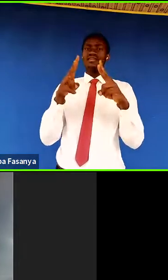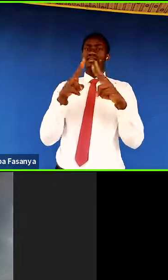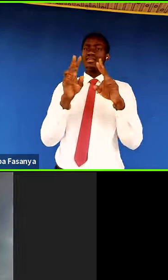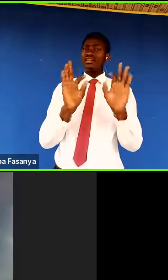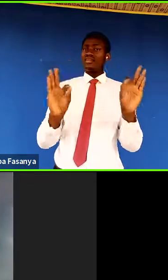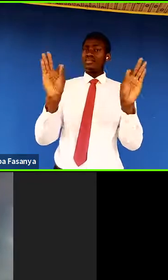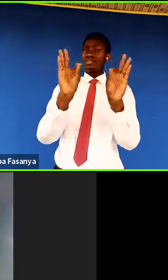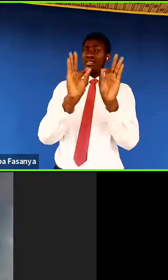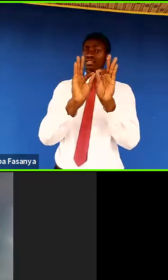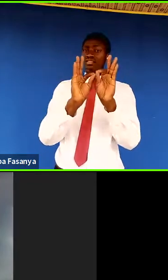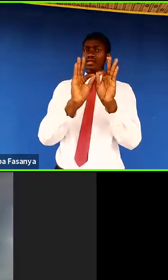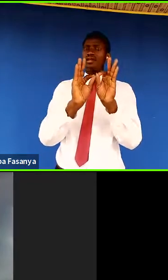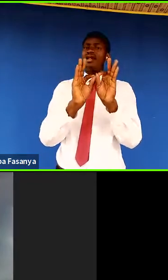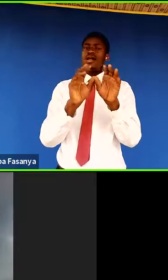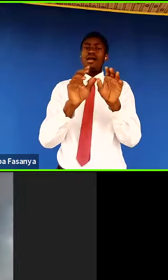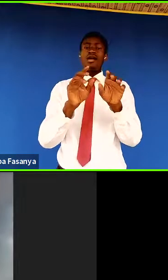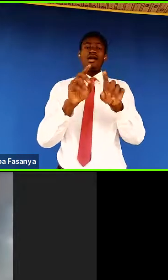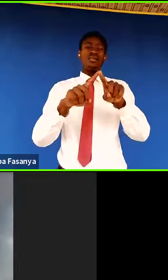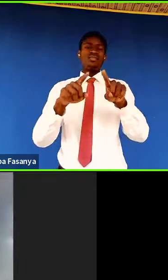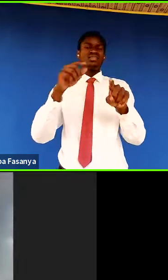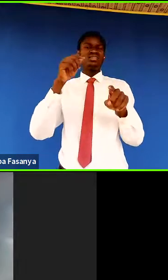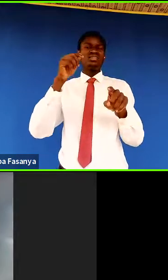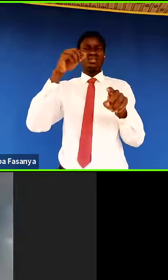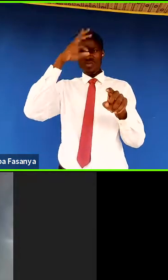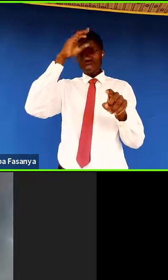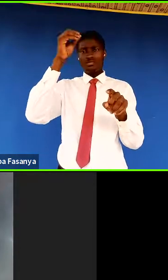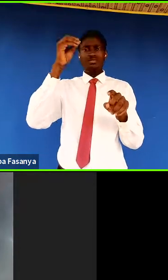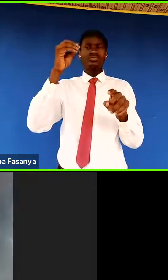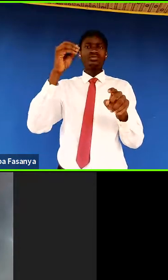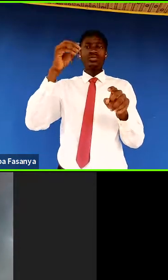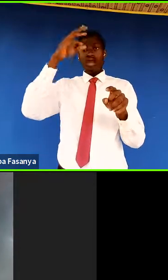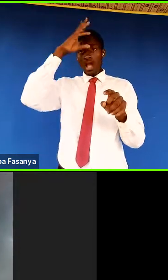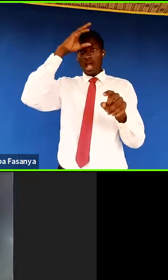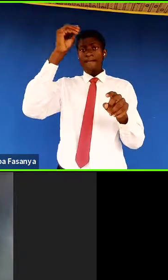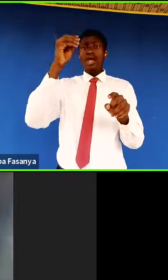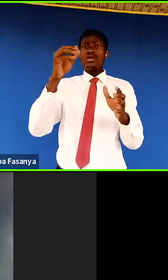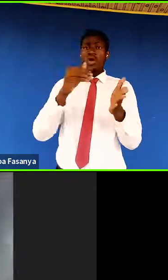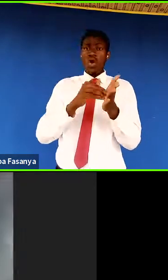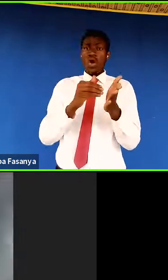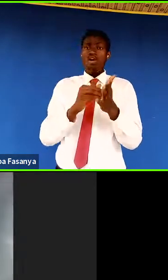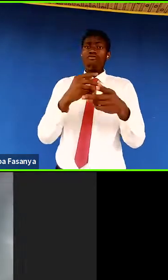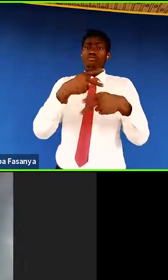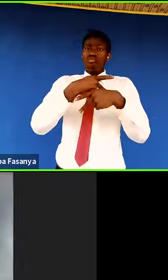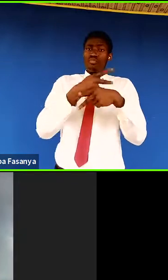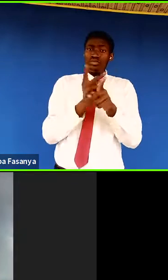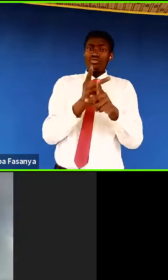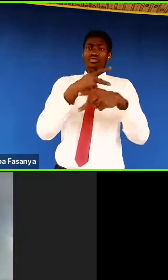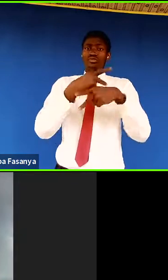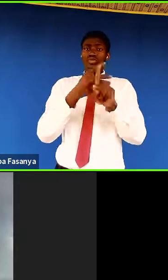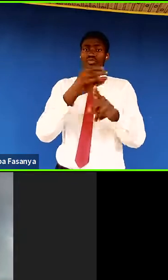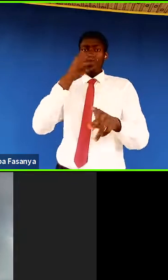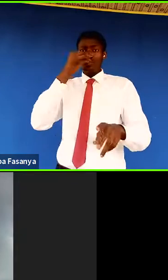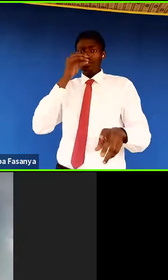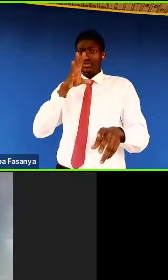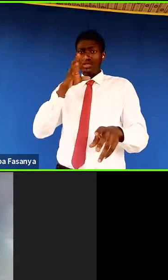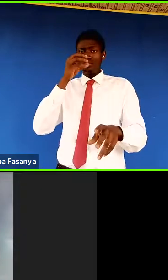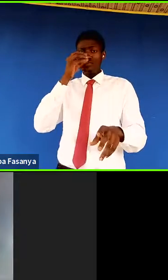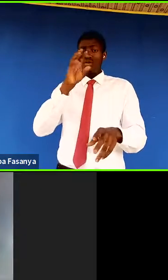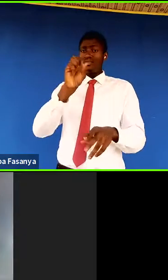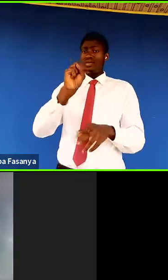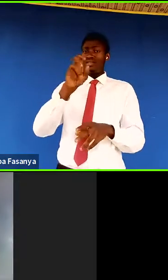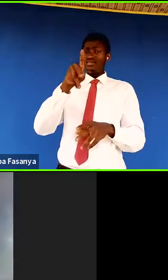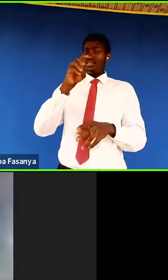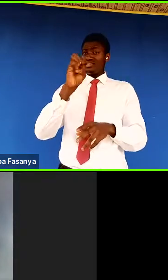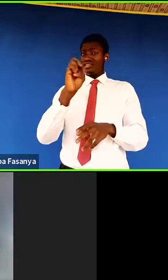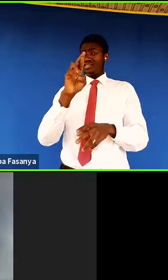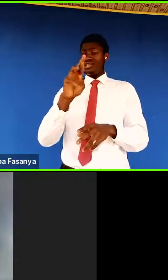and the reason is just simple. Men keep producing sperm, so they keep producing new sets of sperms every 74 days. The woman